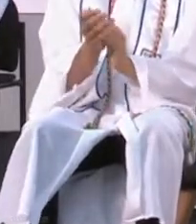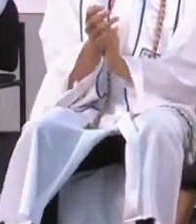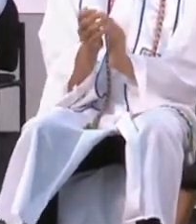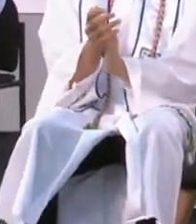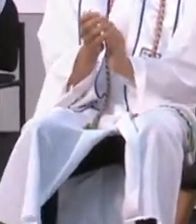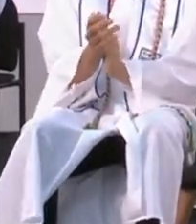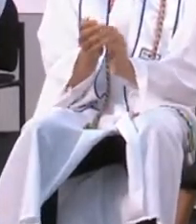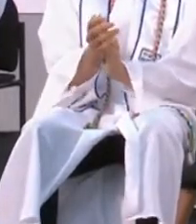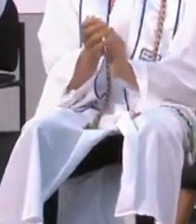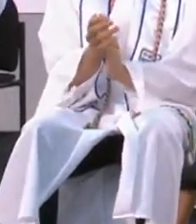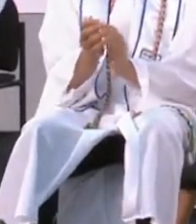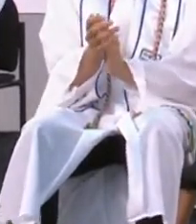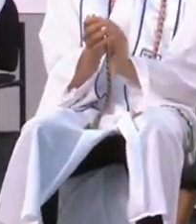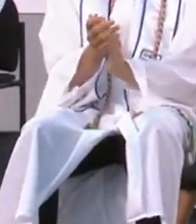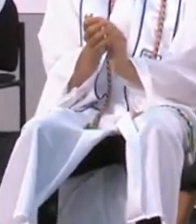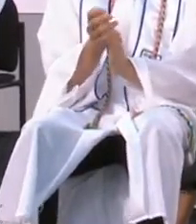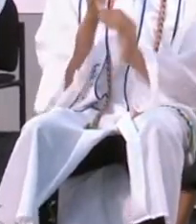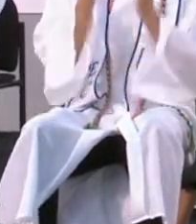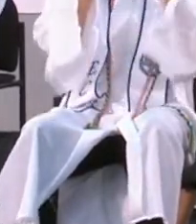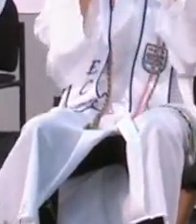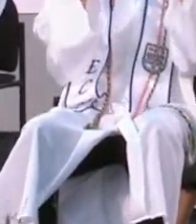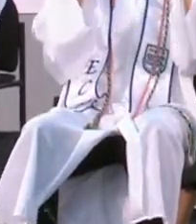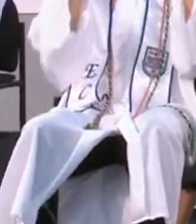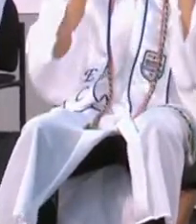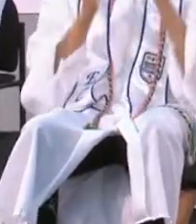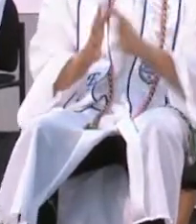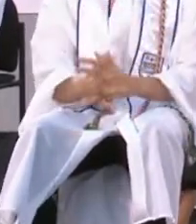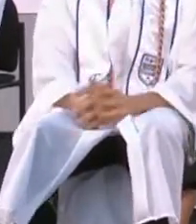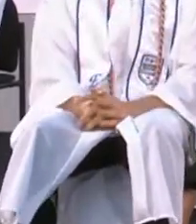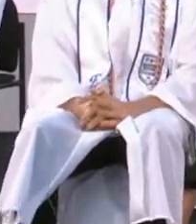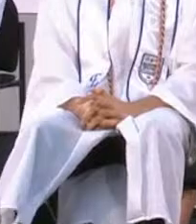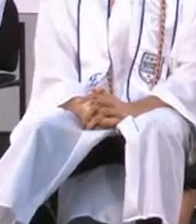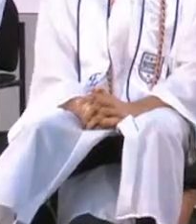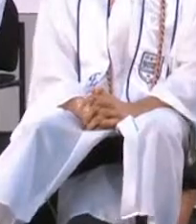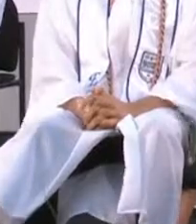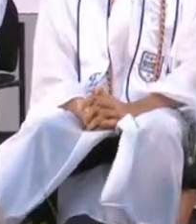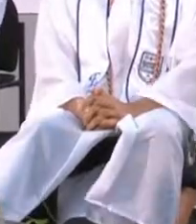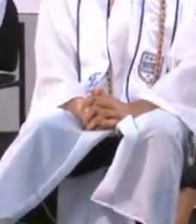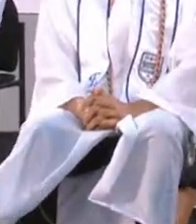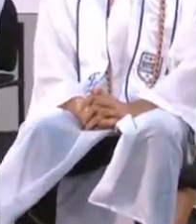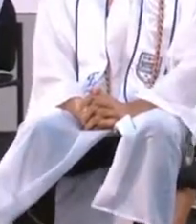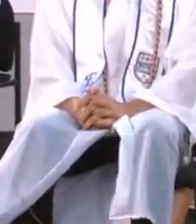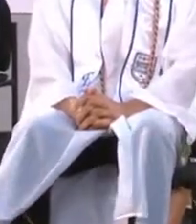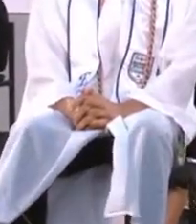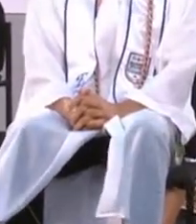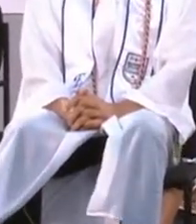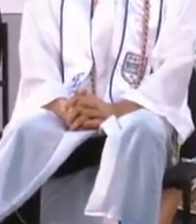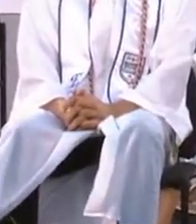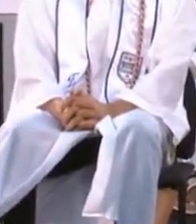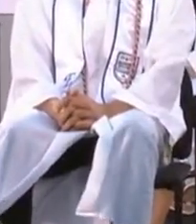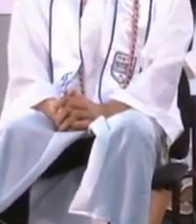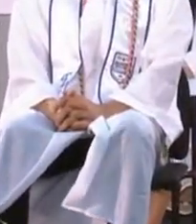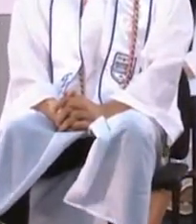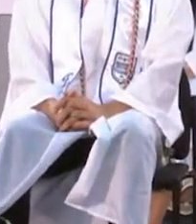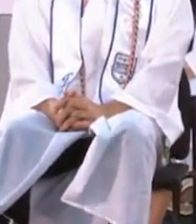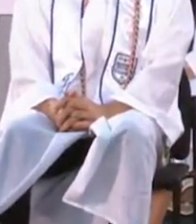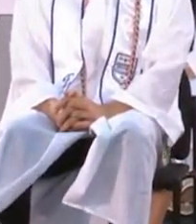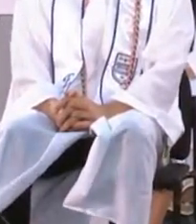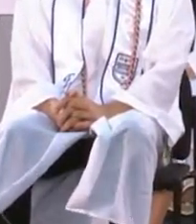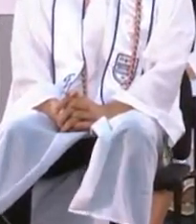In the fall, Arthur will attend Texas State University, having received a full